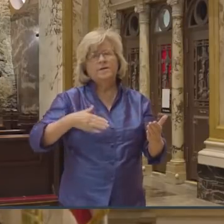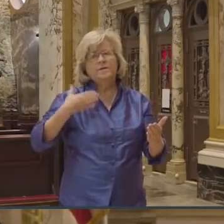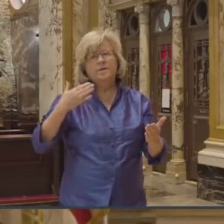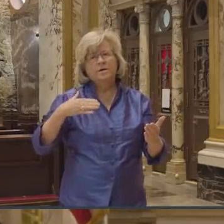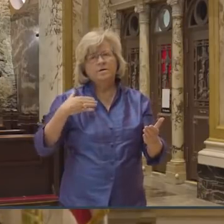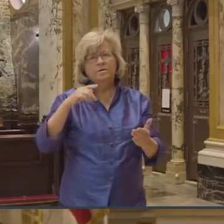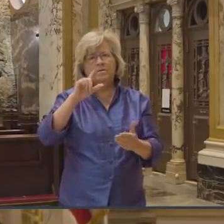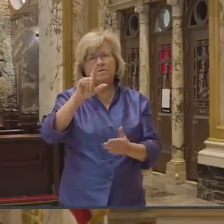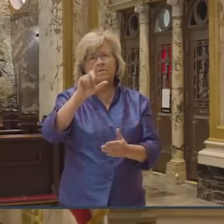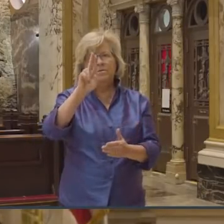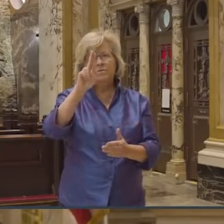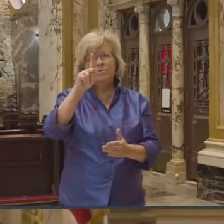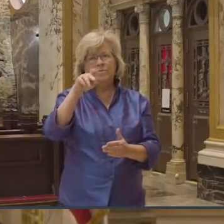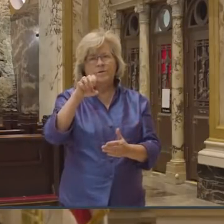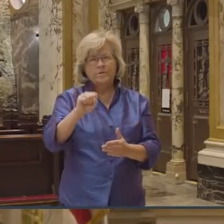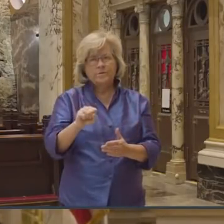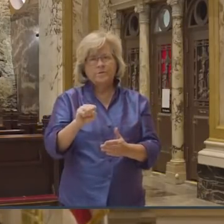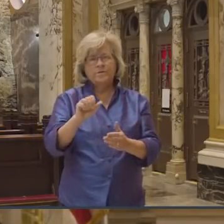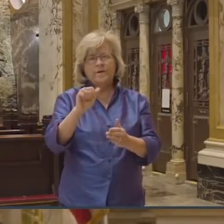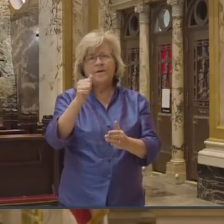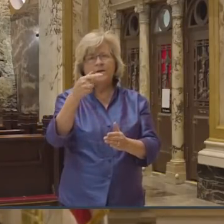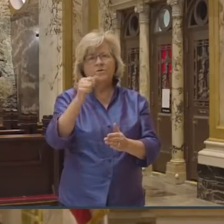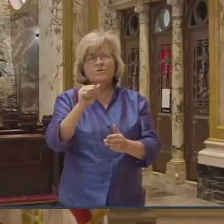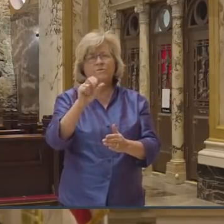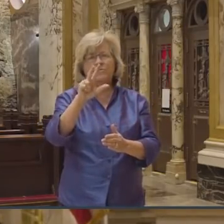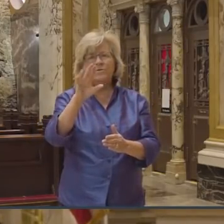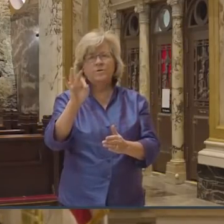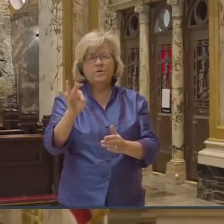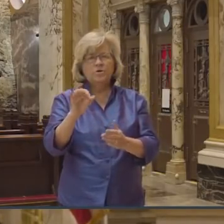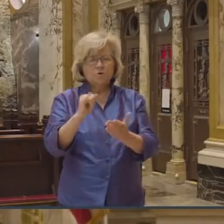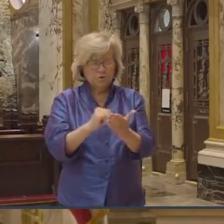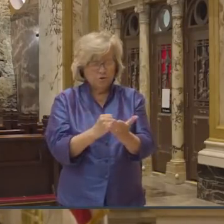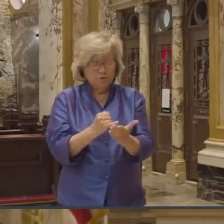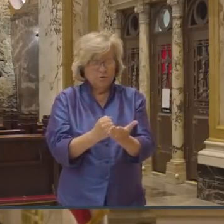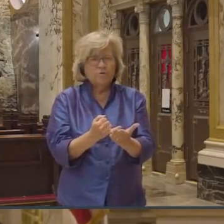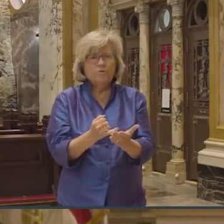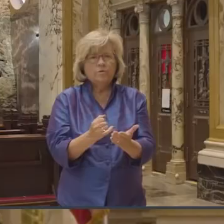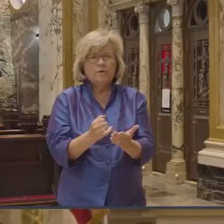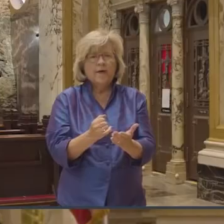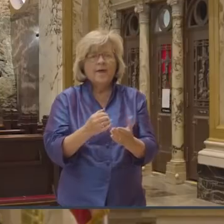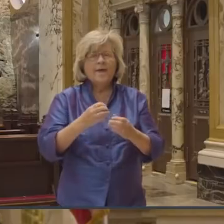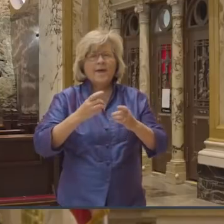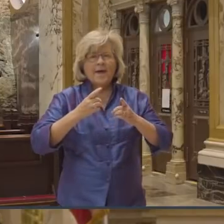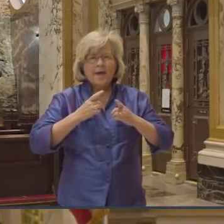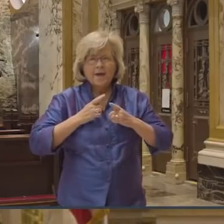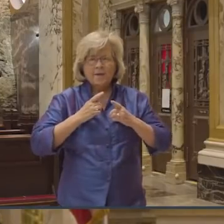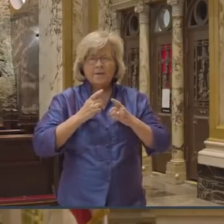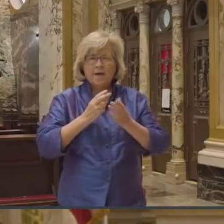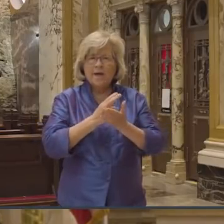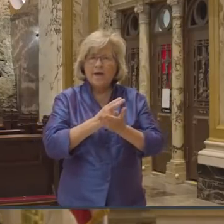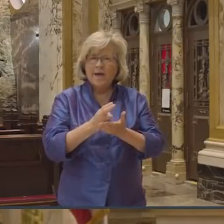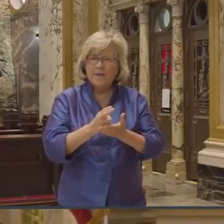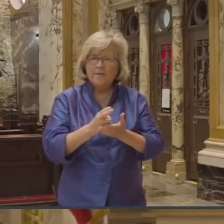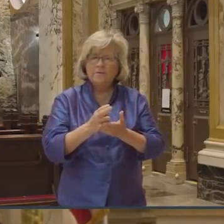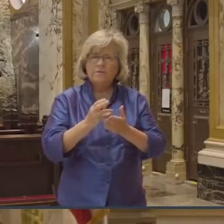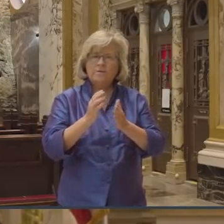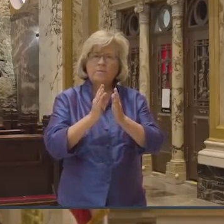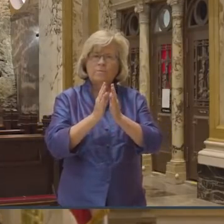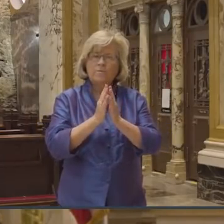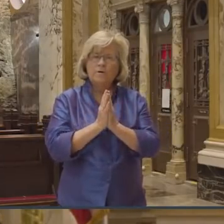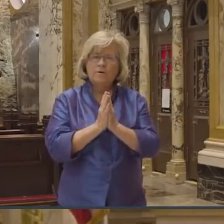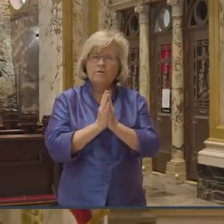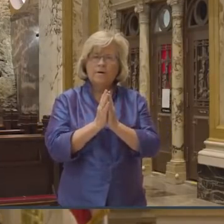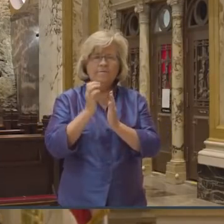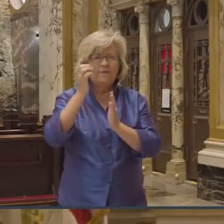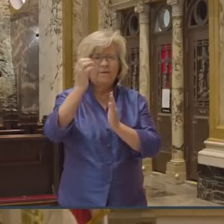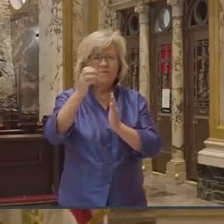lupus at the age of 39. Her journal contains some of the most honest, heartfelt prayers I have